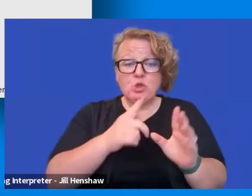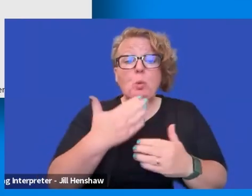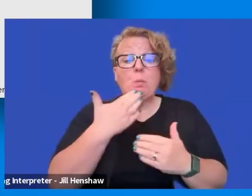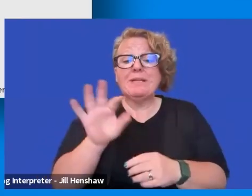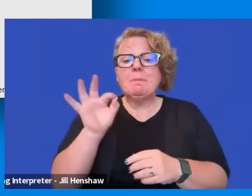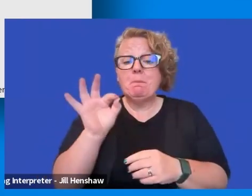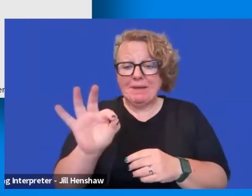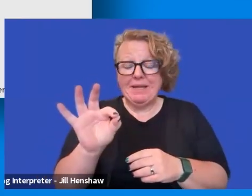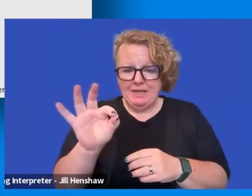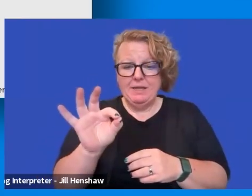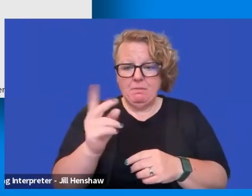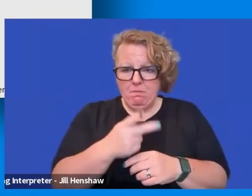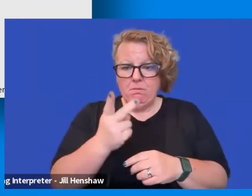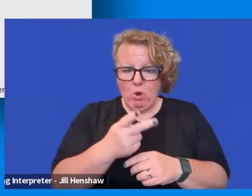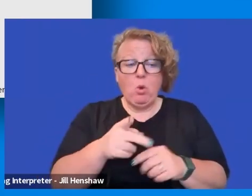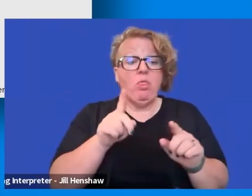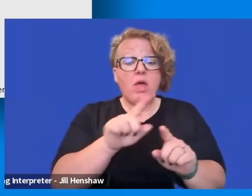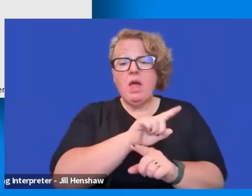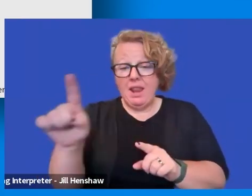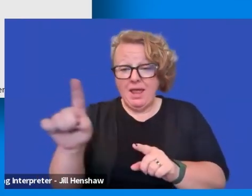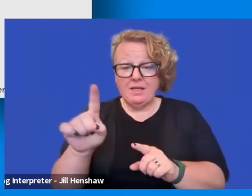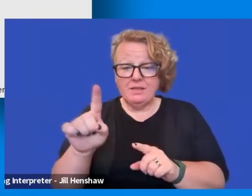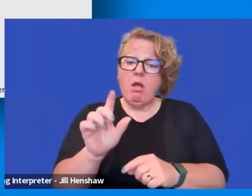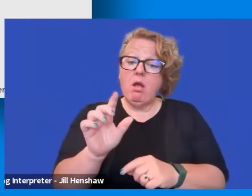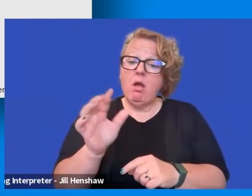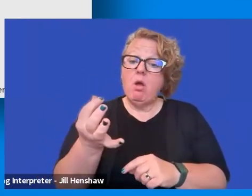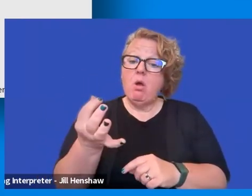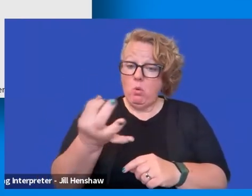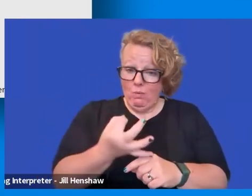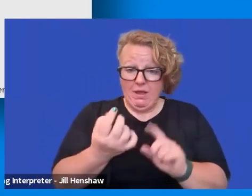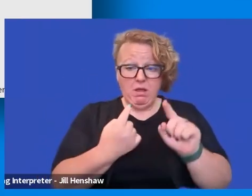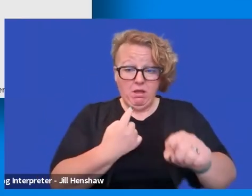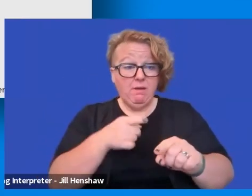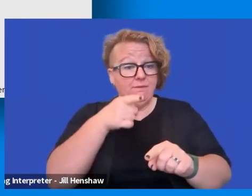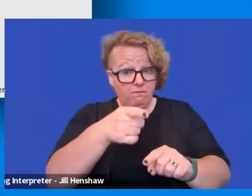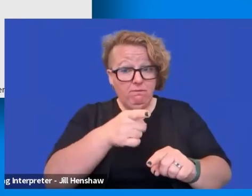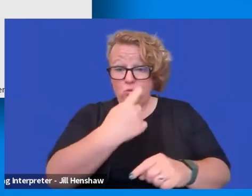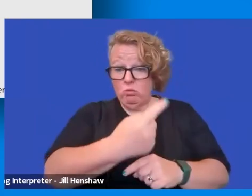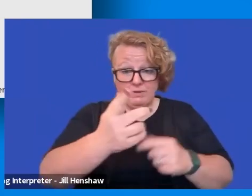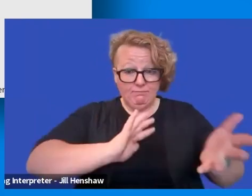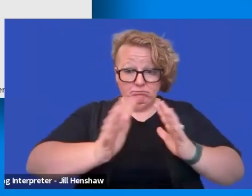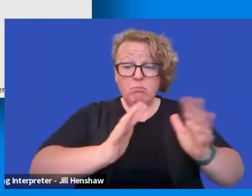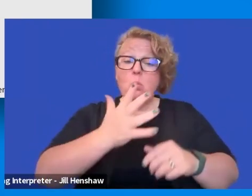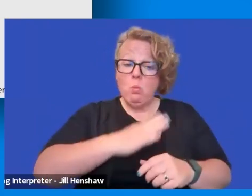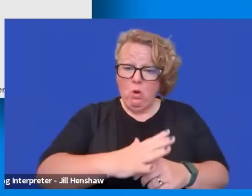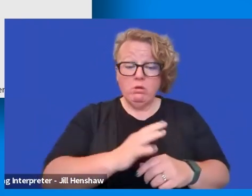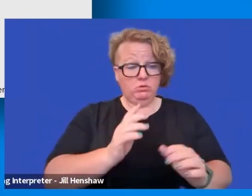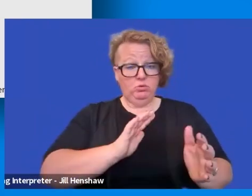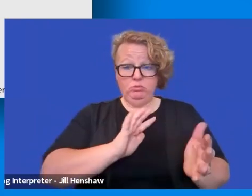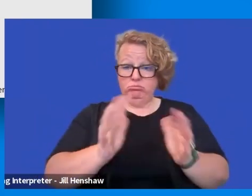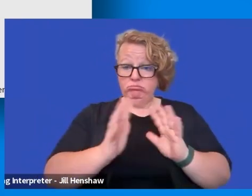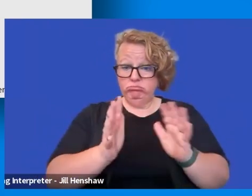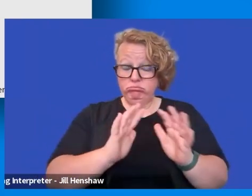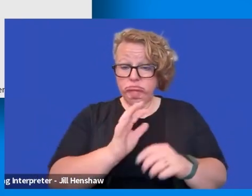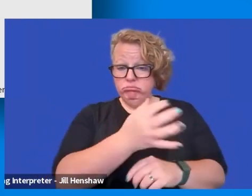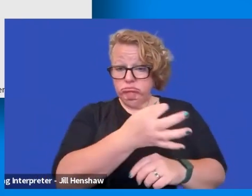And when we come to the question and answer session at the end, if you are a BSL user and want to ask a question but don't want to